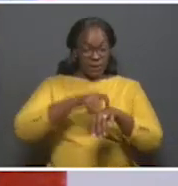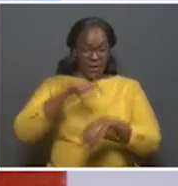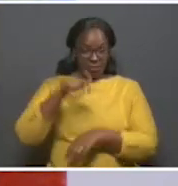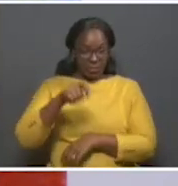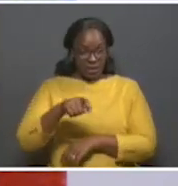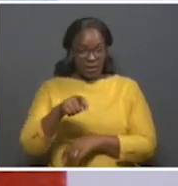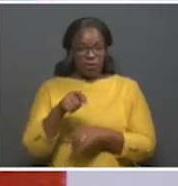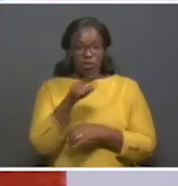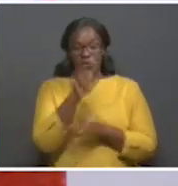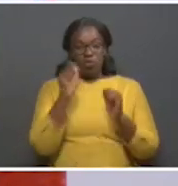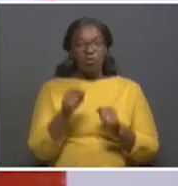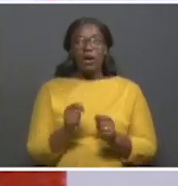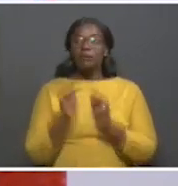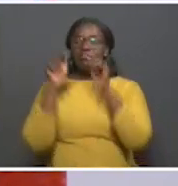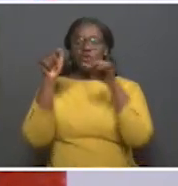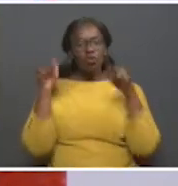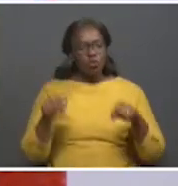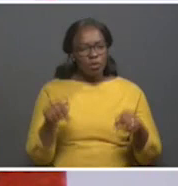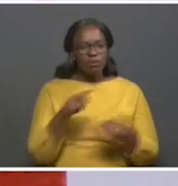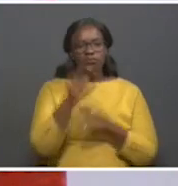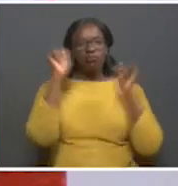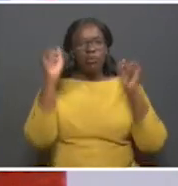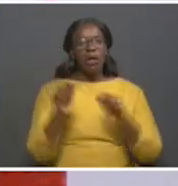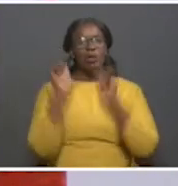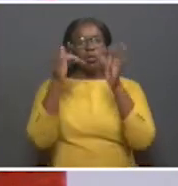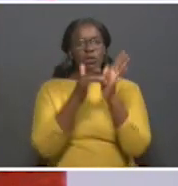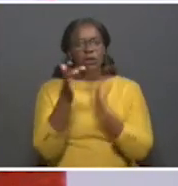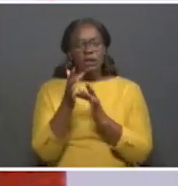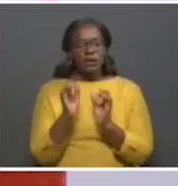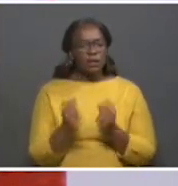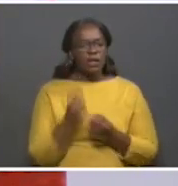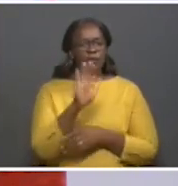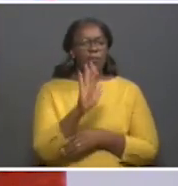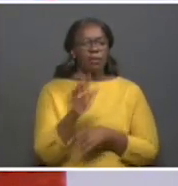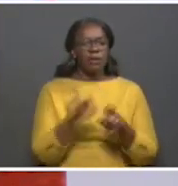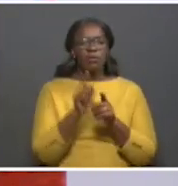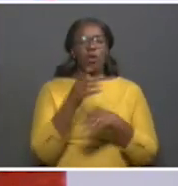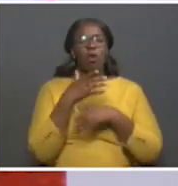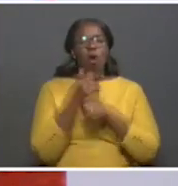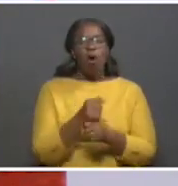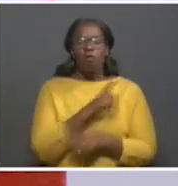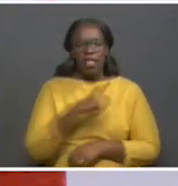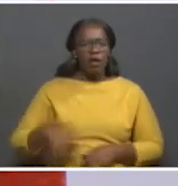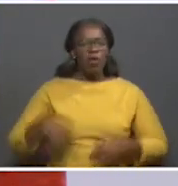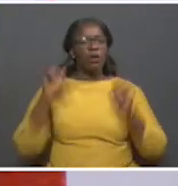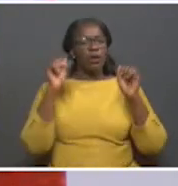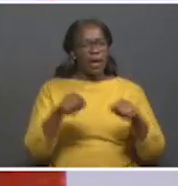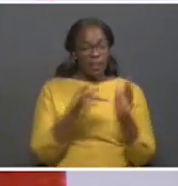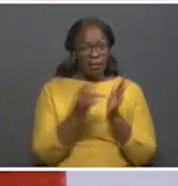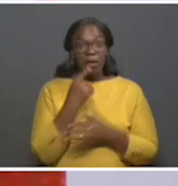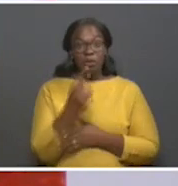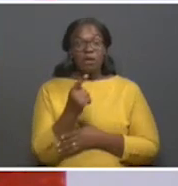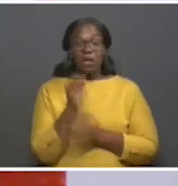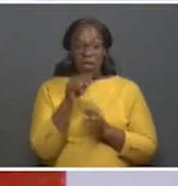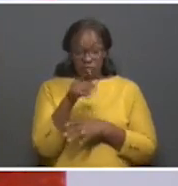And therefore you can run to Him today. You can run to Jesus for your safety. You can trust in the Lord. The Bible says, those who trust